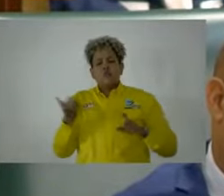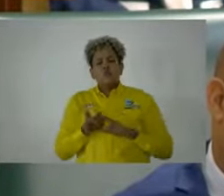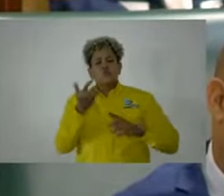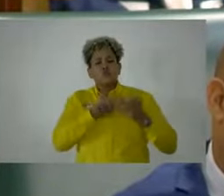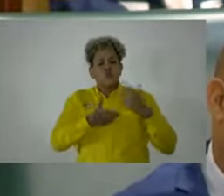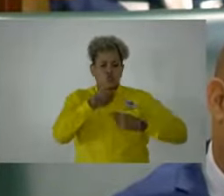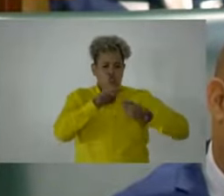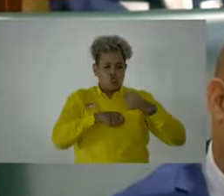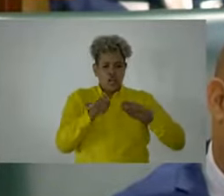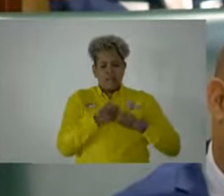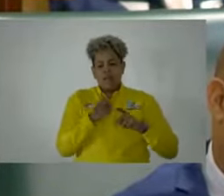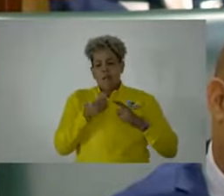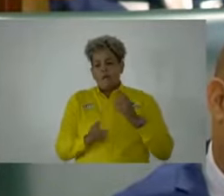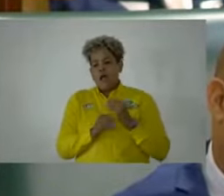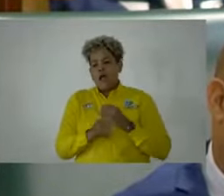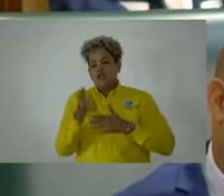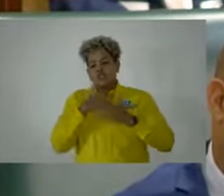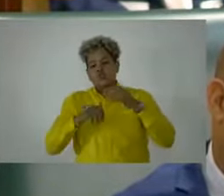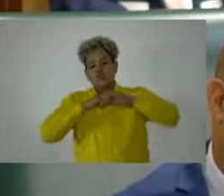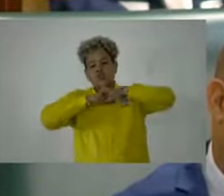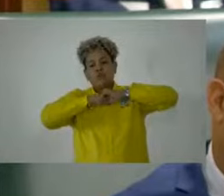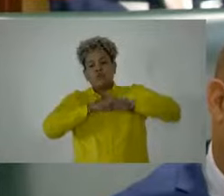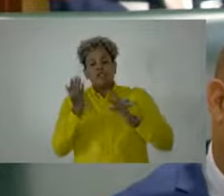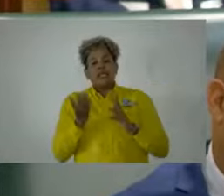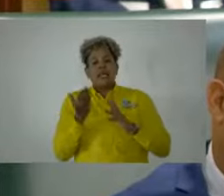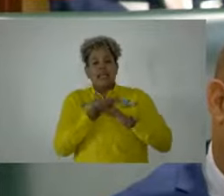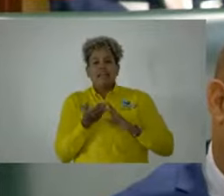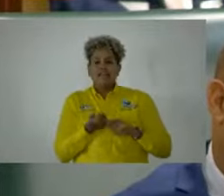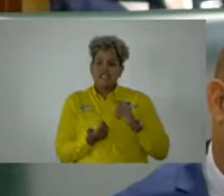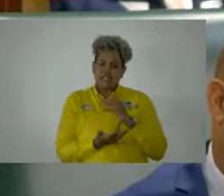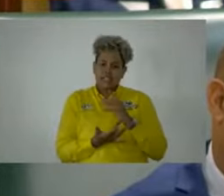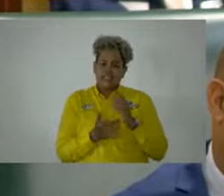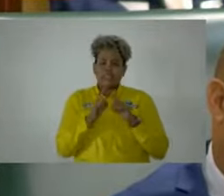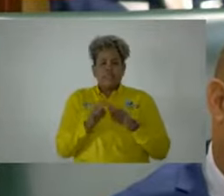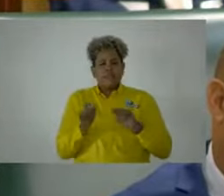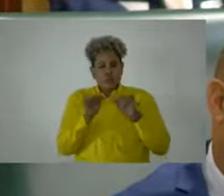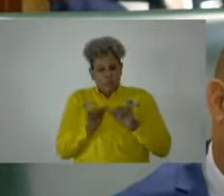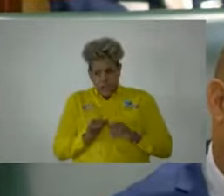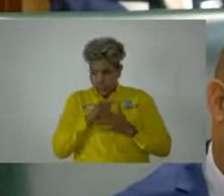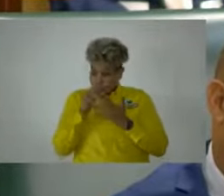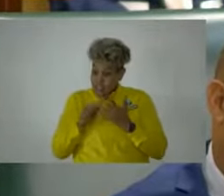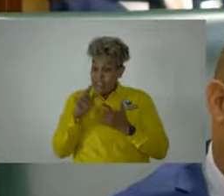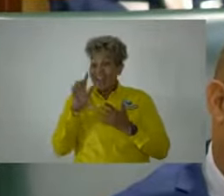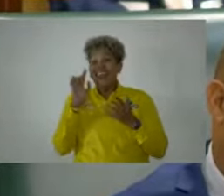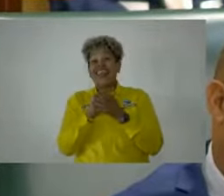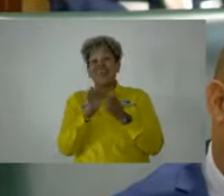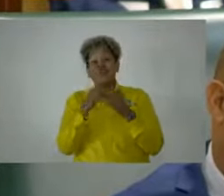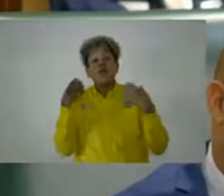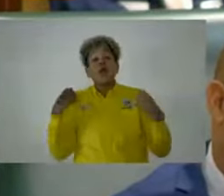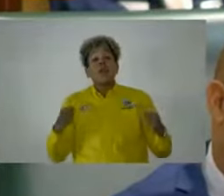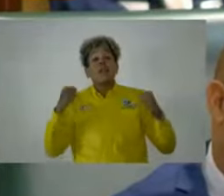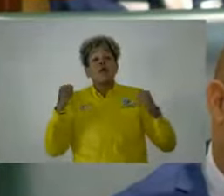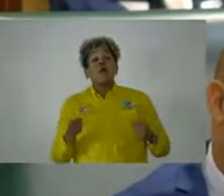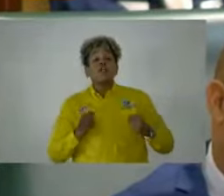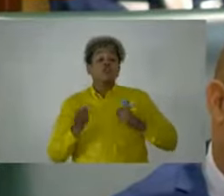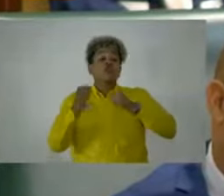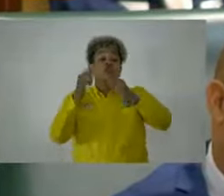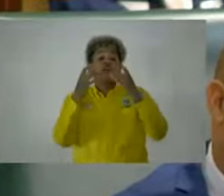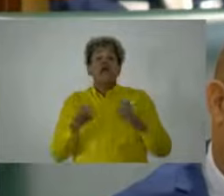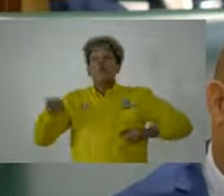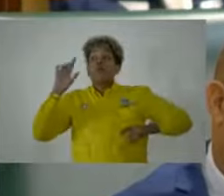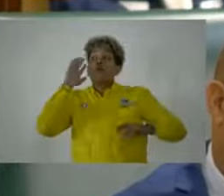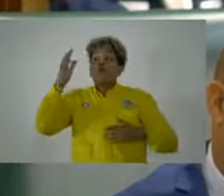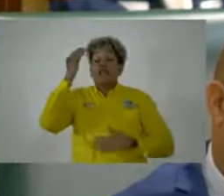social transformation and social protection interventions, techniques, and measures linked into health and wellness strategies. They